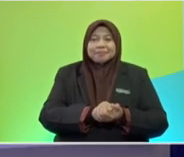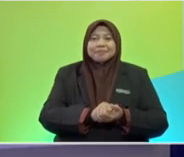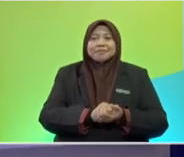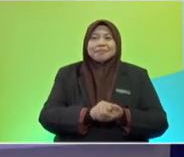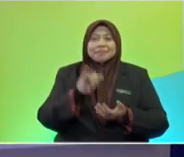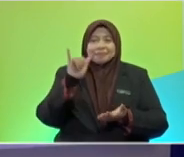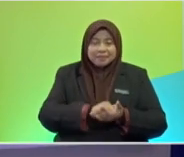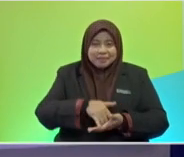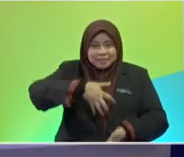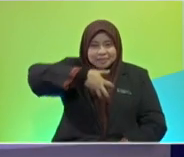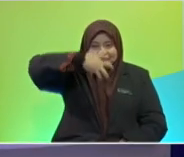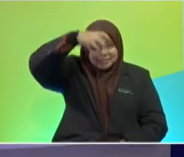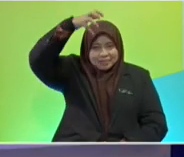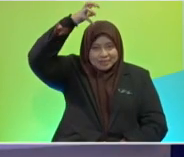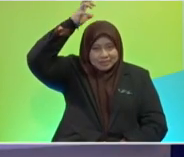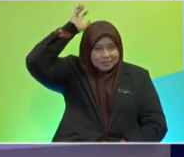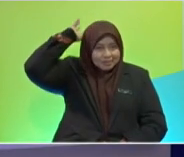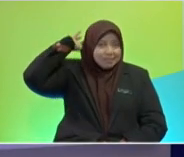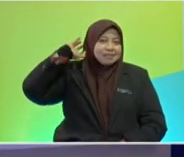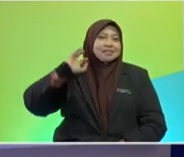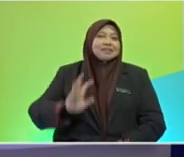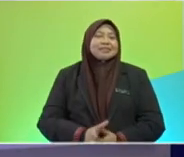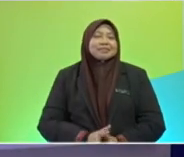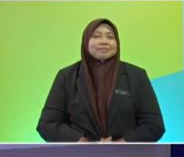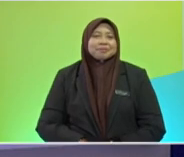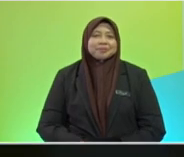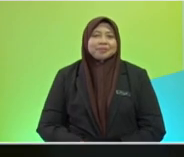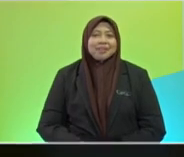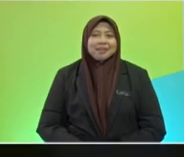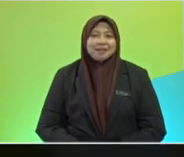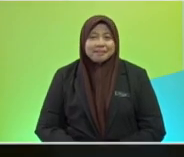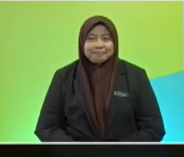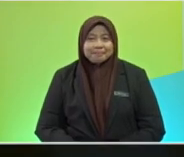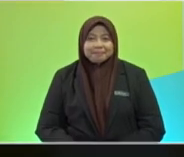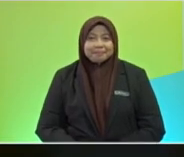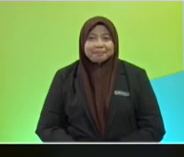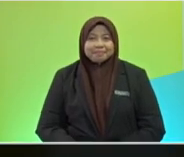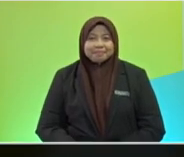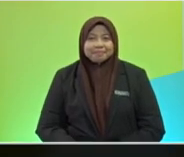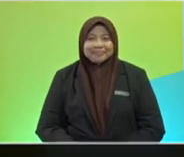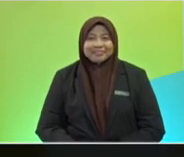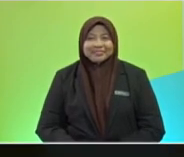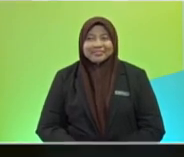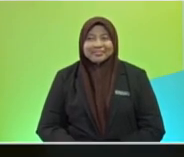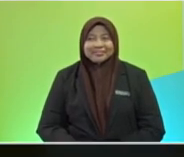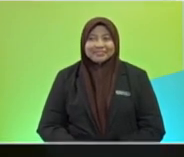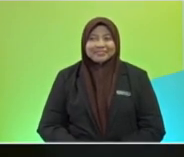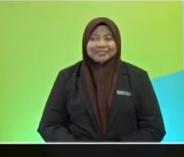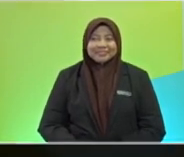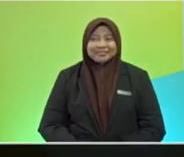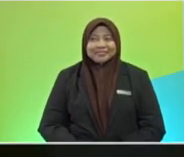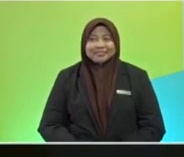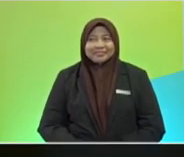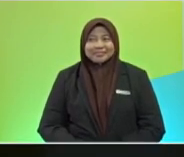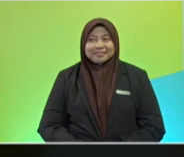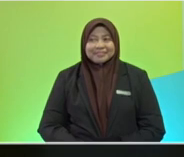a L-I-O-N, lion. Okay. Let's take it out here. All right. Okay, okay, Sean. There we go.